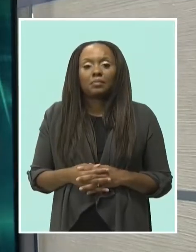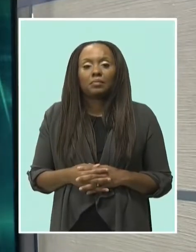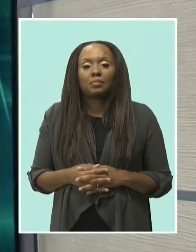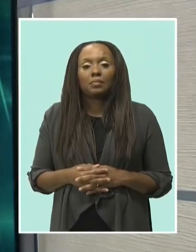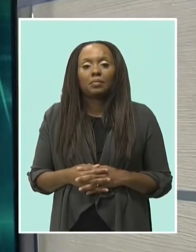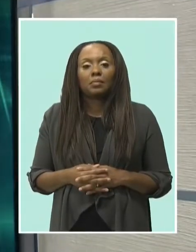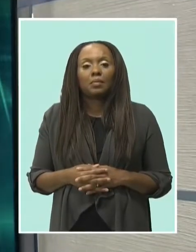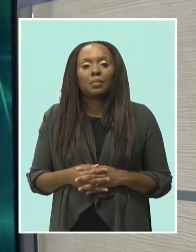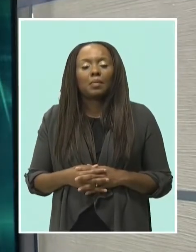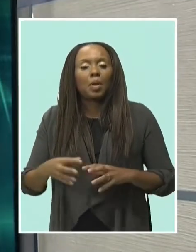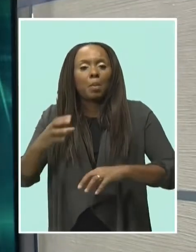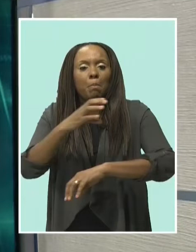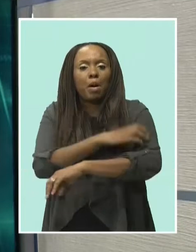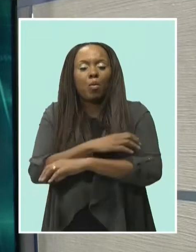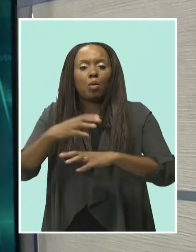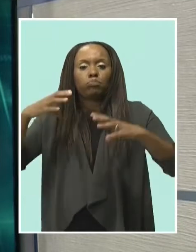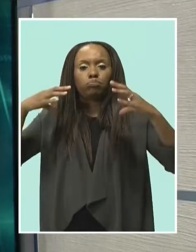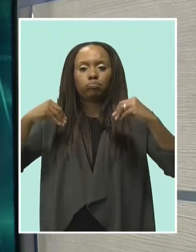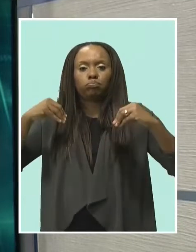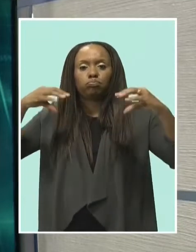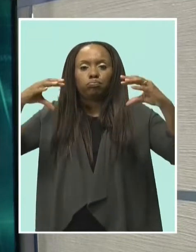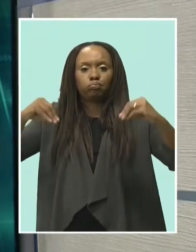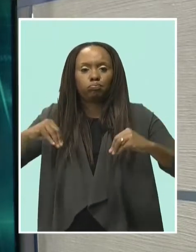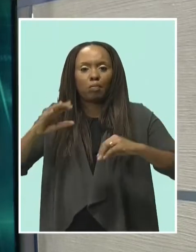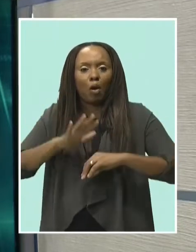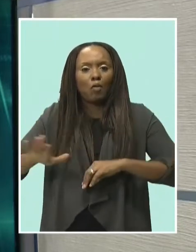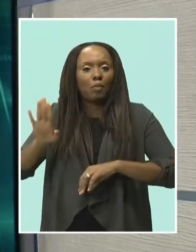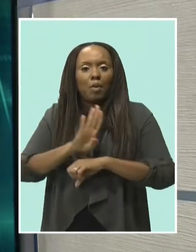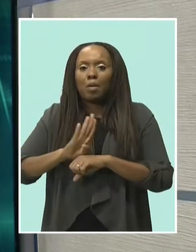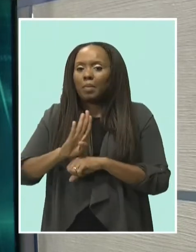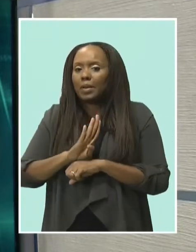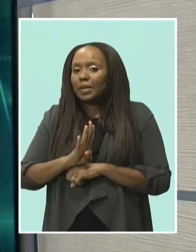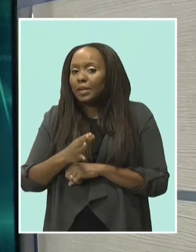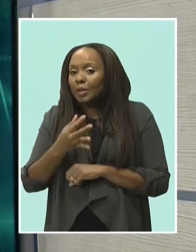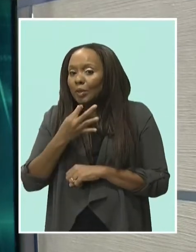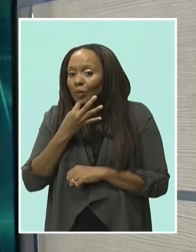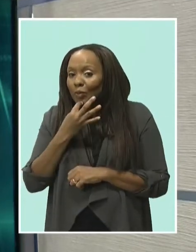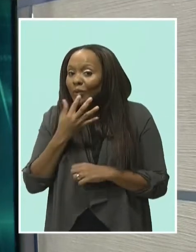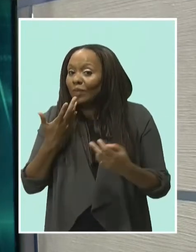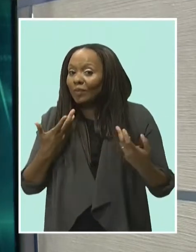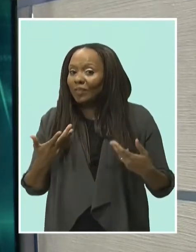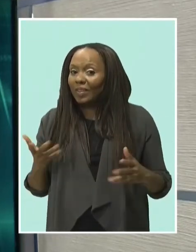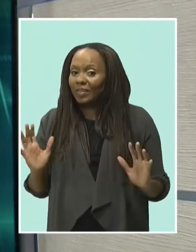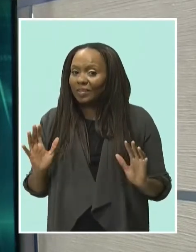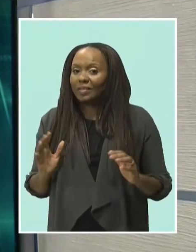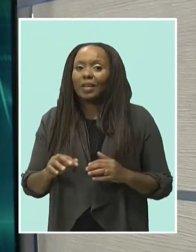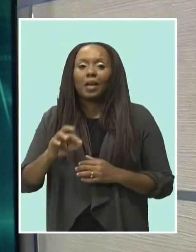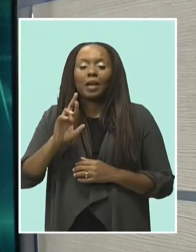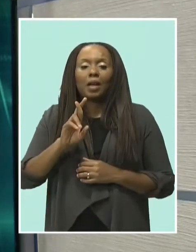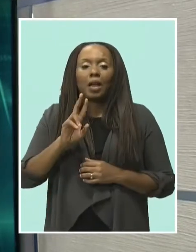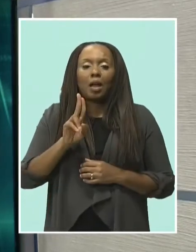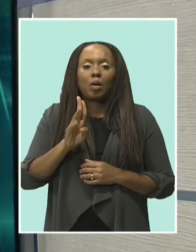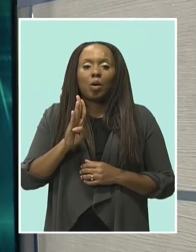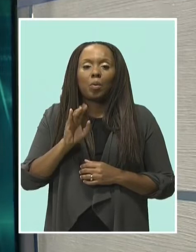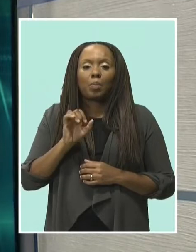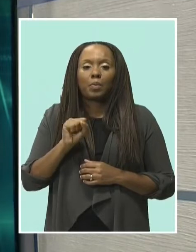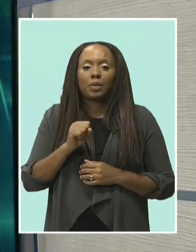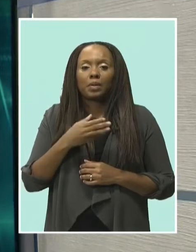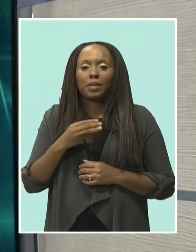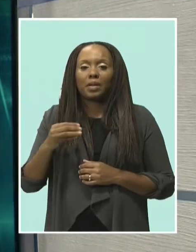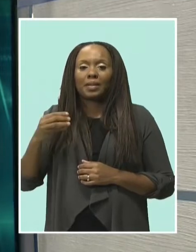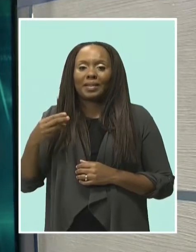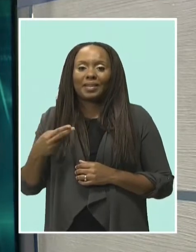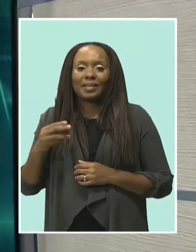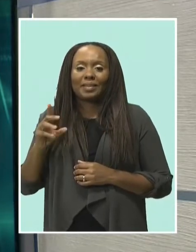Power outages in Barbados will soon be a thing of the past. Petroleum giant Rubis and HDF Energy have entered into a strategic